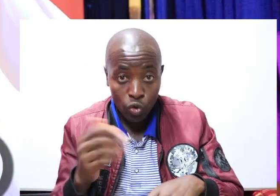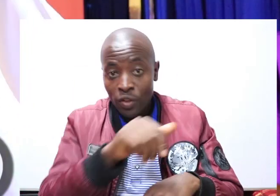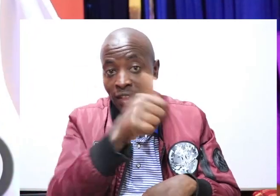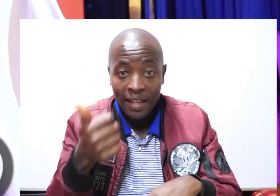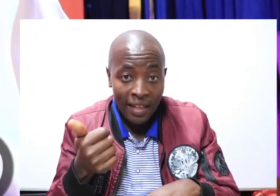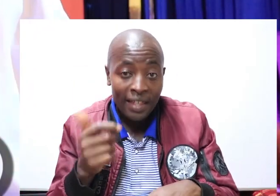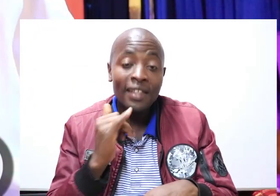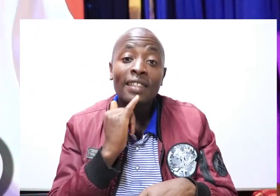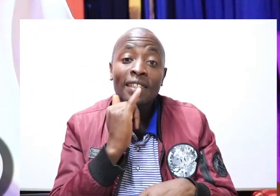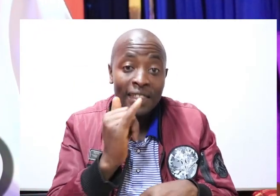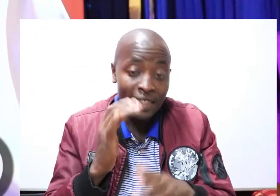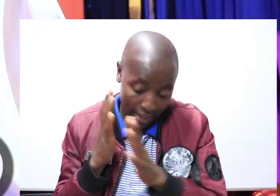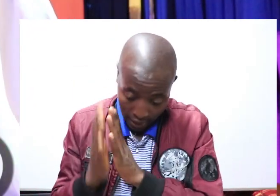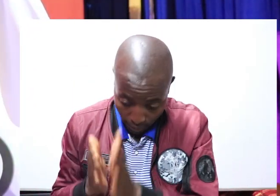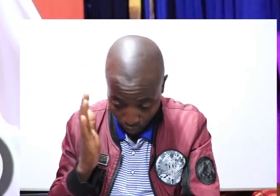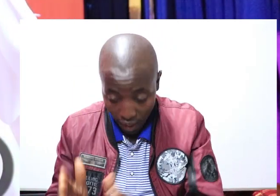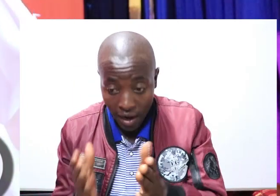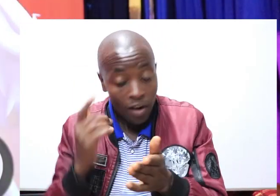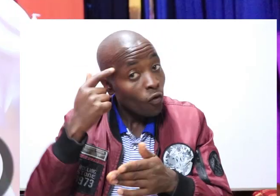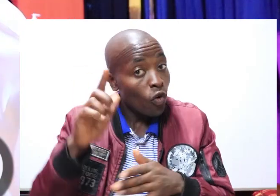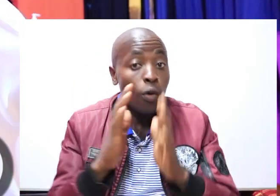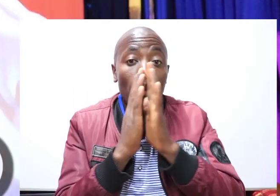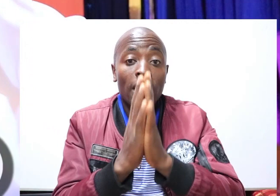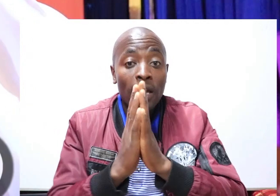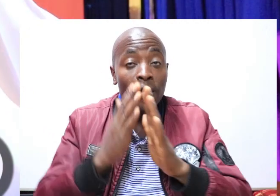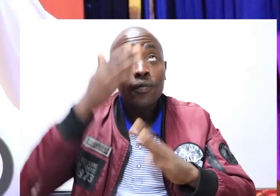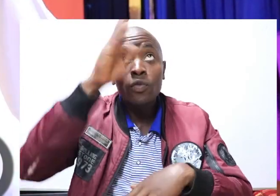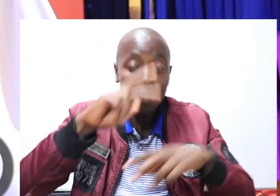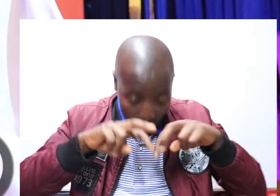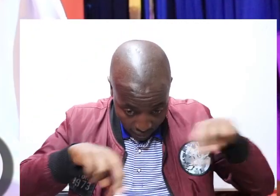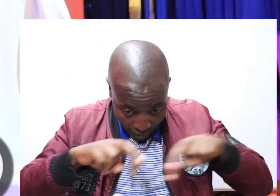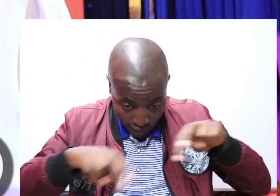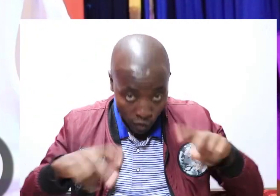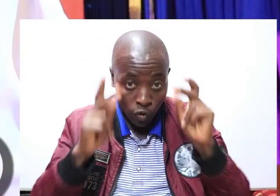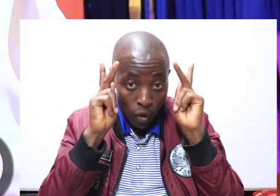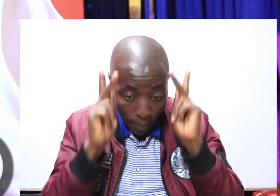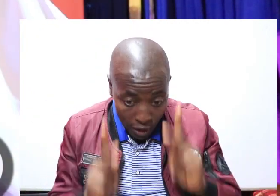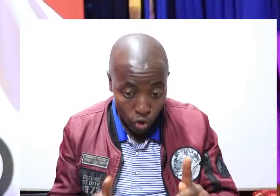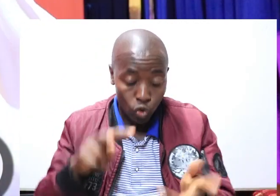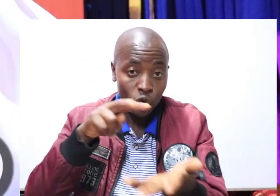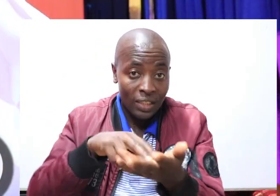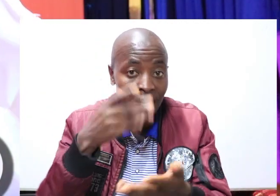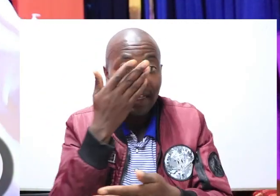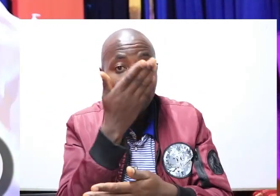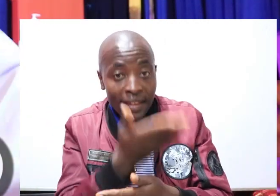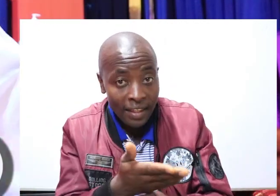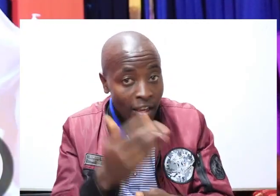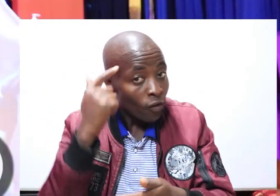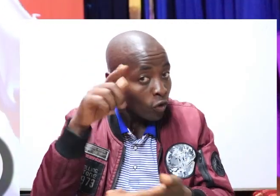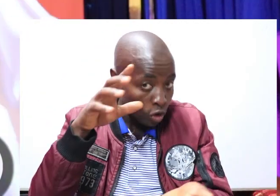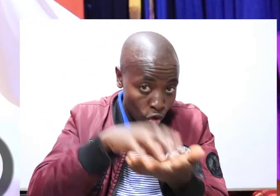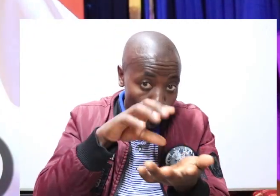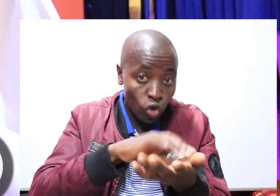one is that in the blueprint for intercession, God is looking for a person who would stand in the gap. For the case